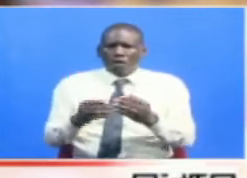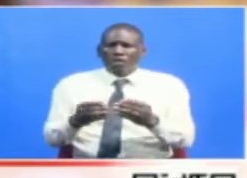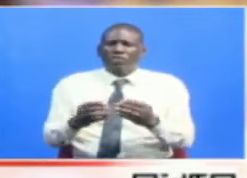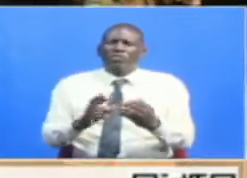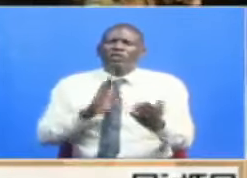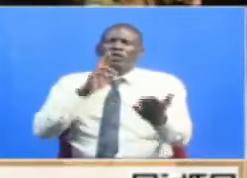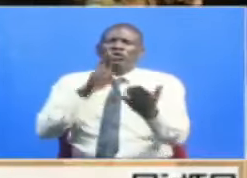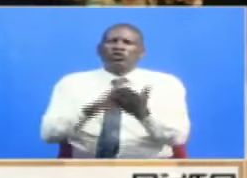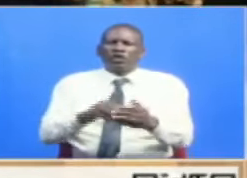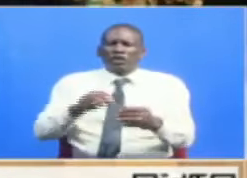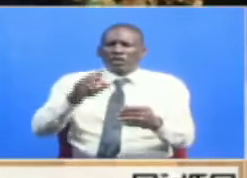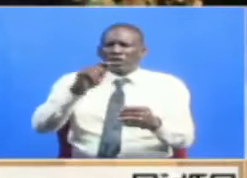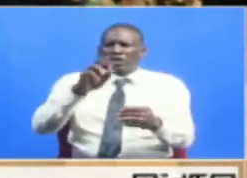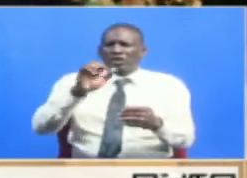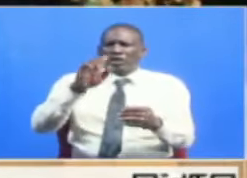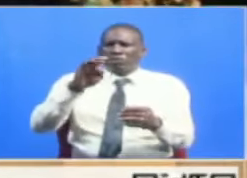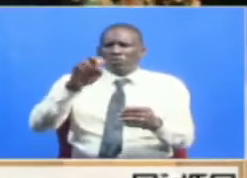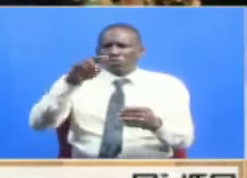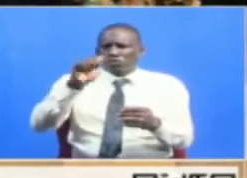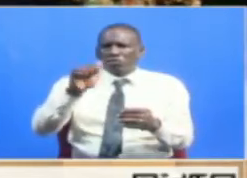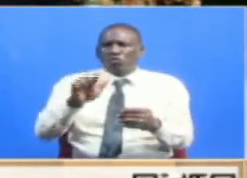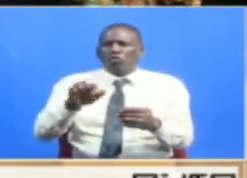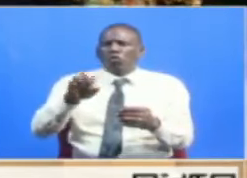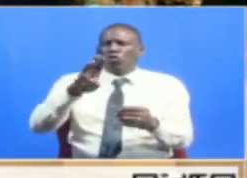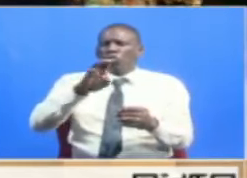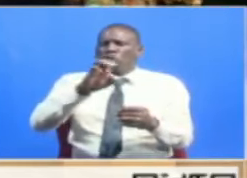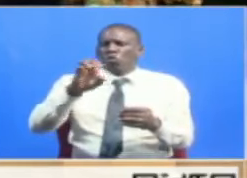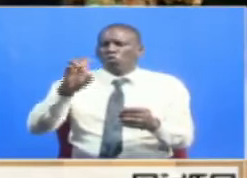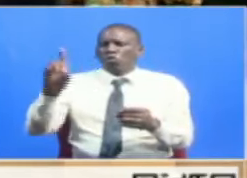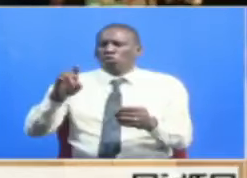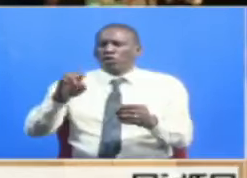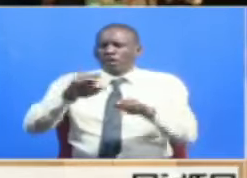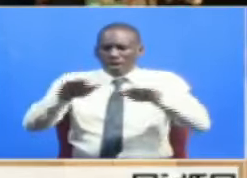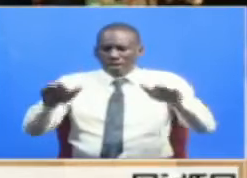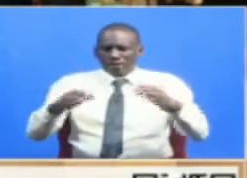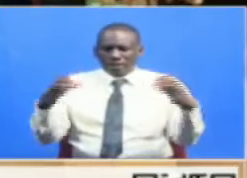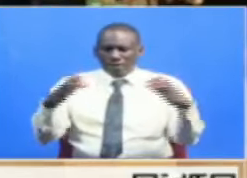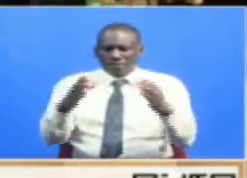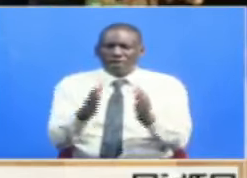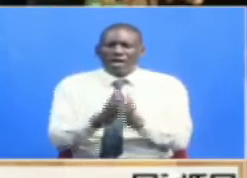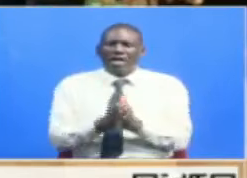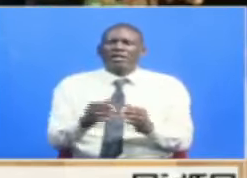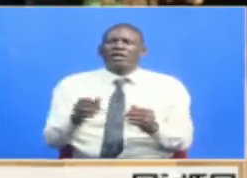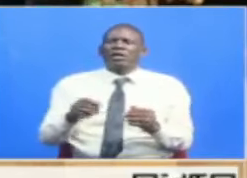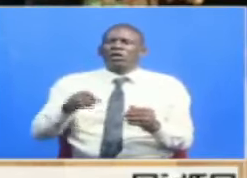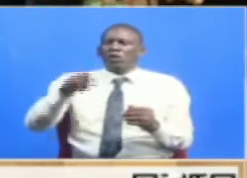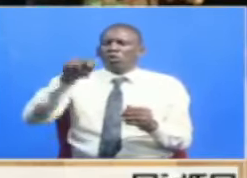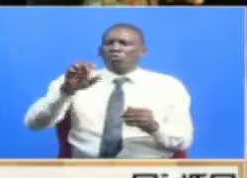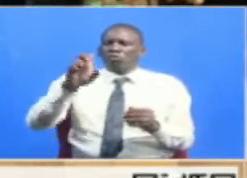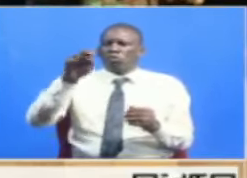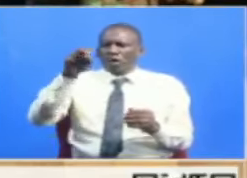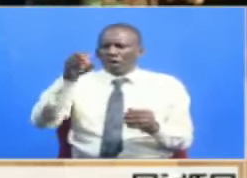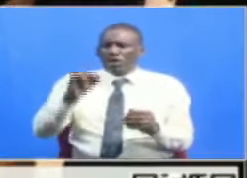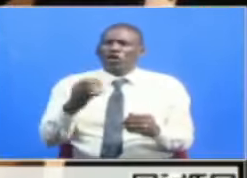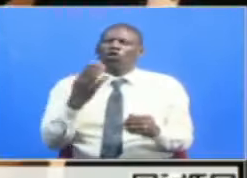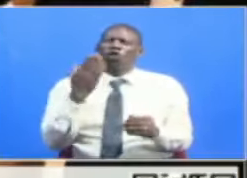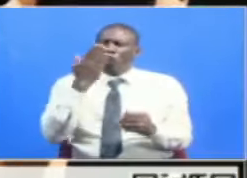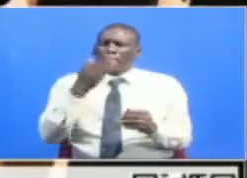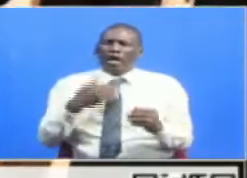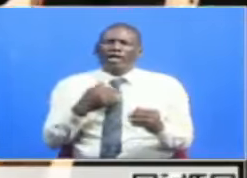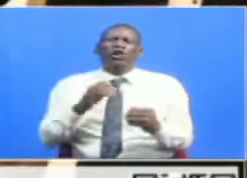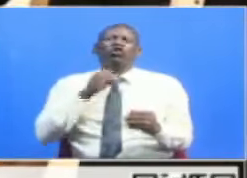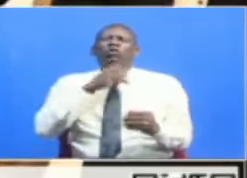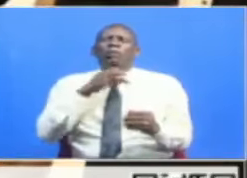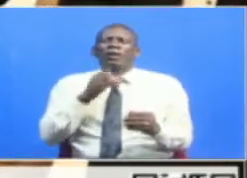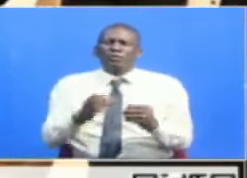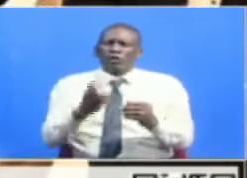level. Woodlands Company Limited and Pwani Oil Products filed complaints in August and December 2022 respectively, further